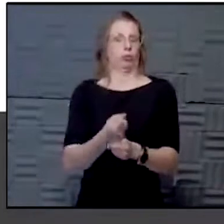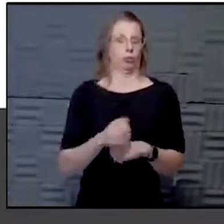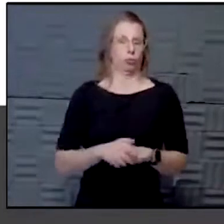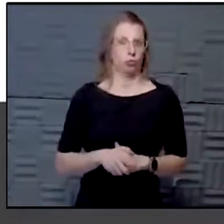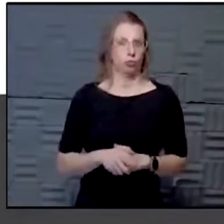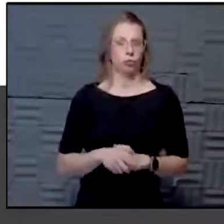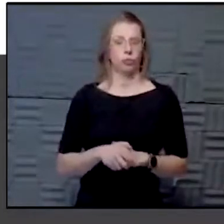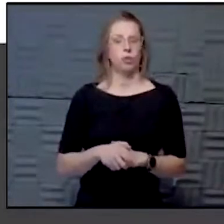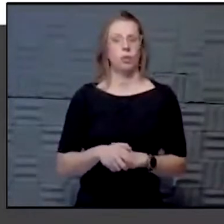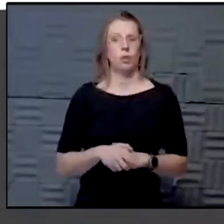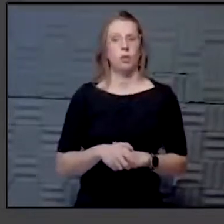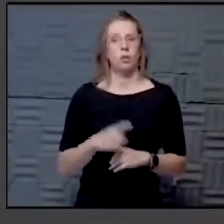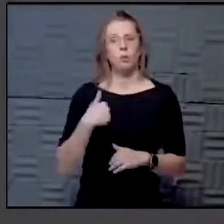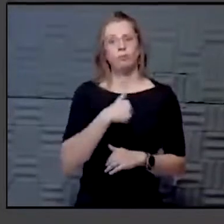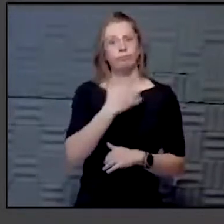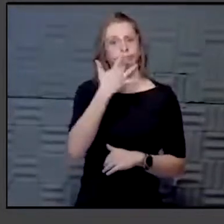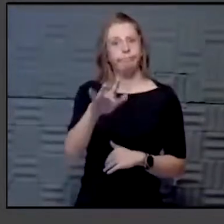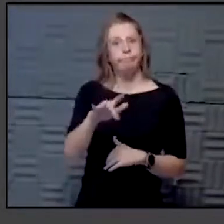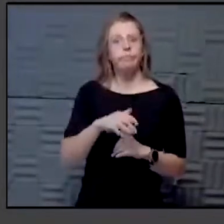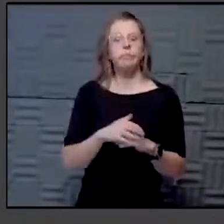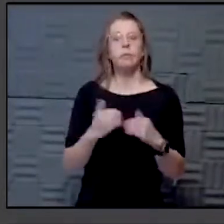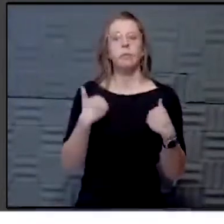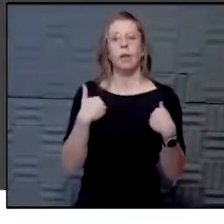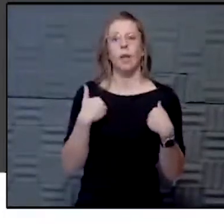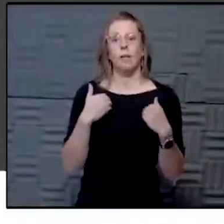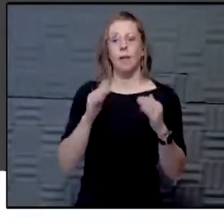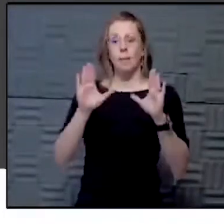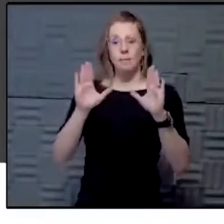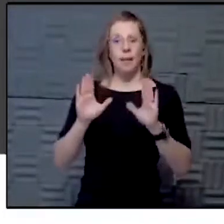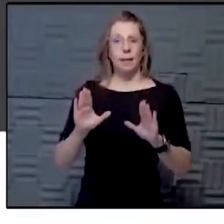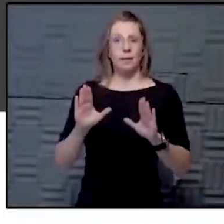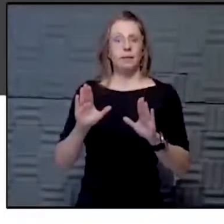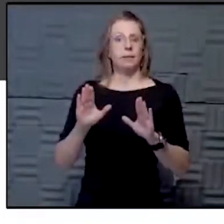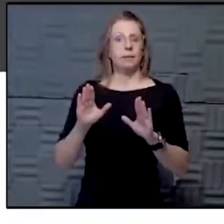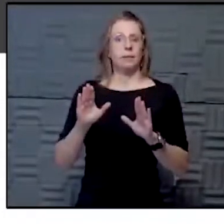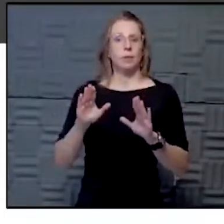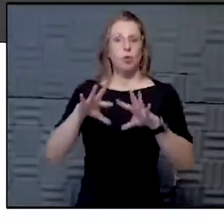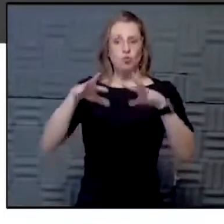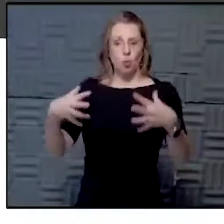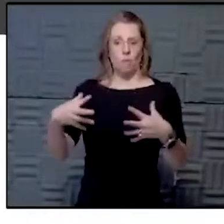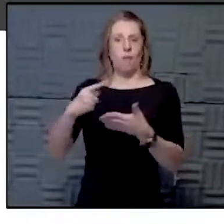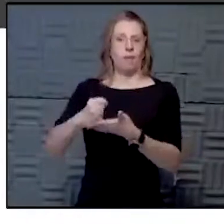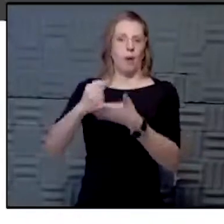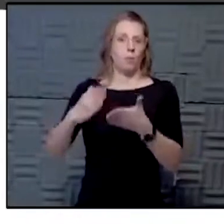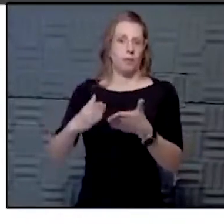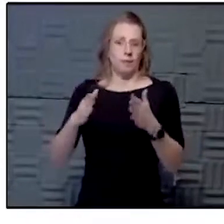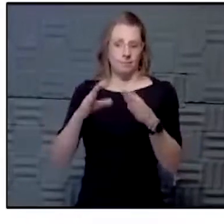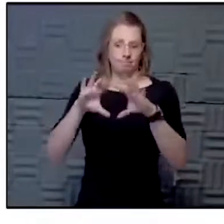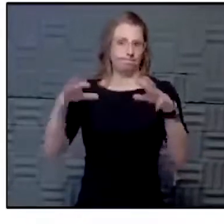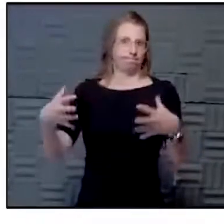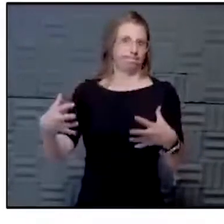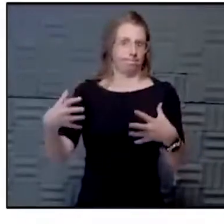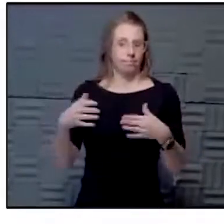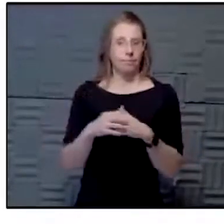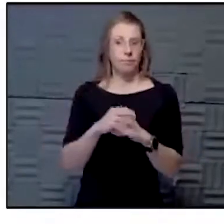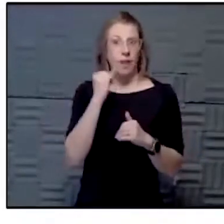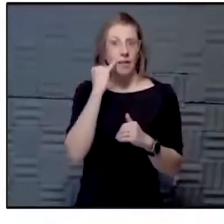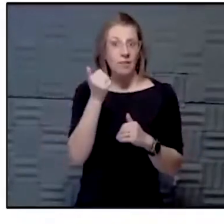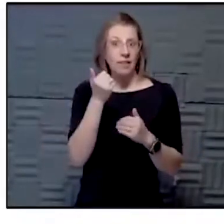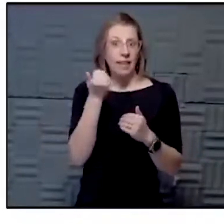we're very fortunate to have an amazing cadre of therapists, and If there are any